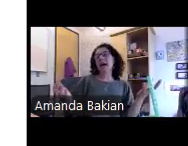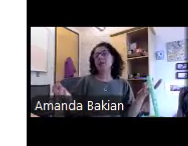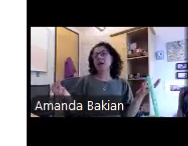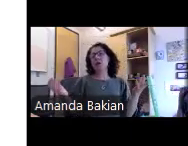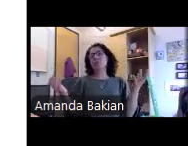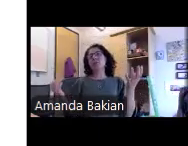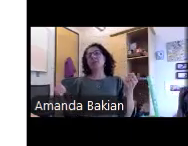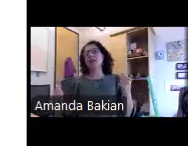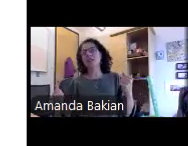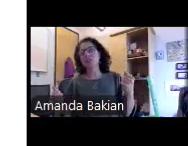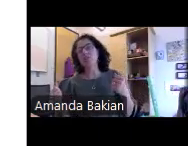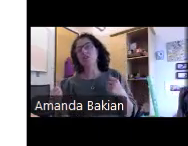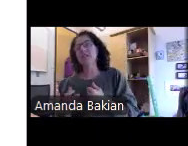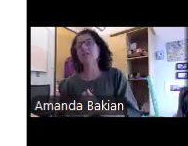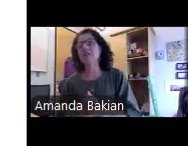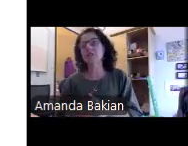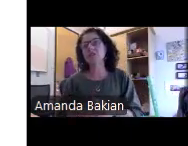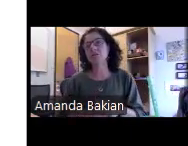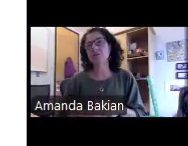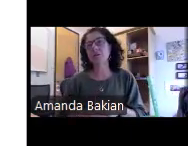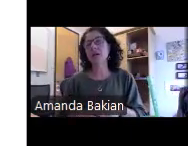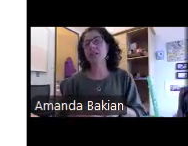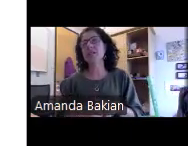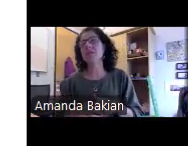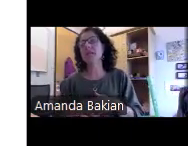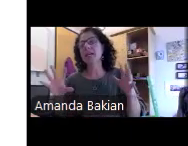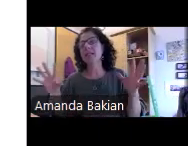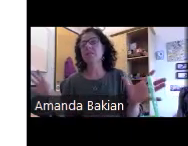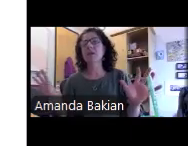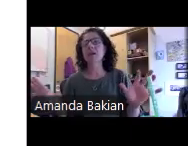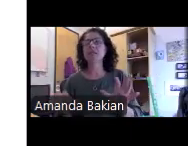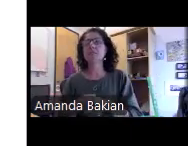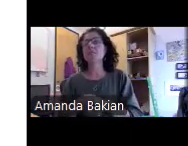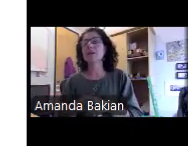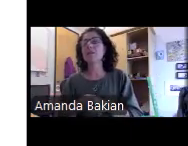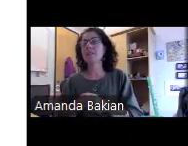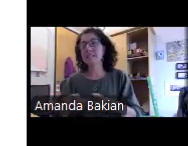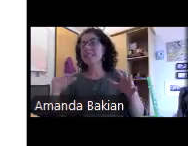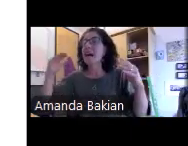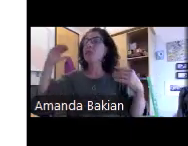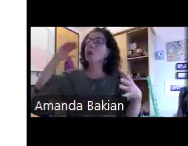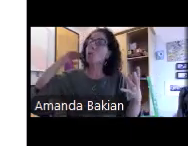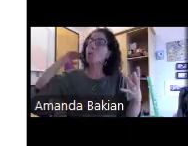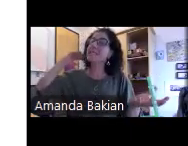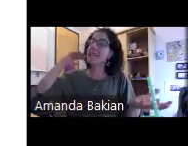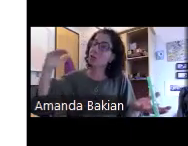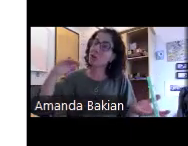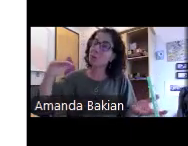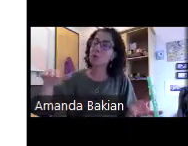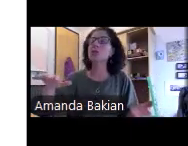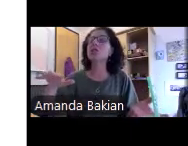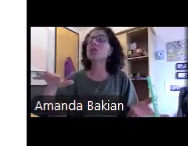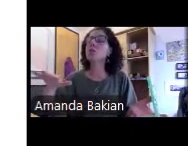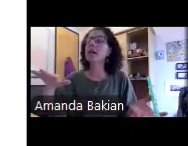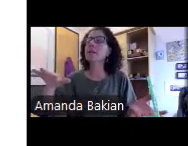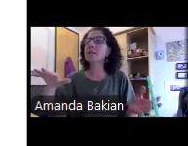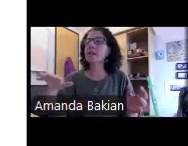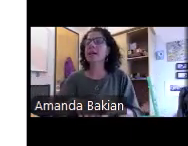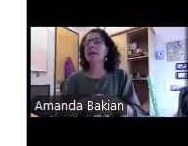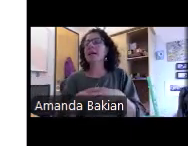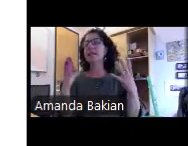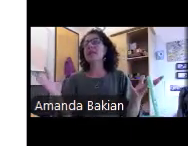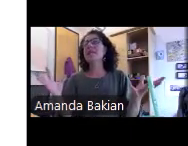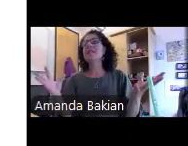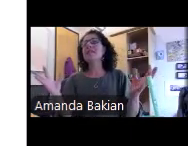the ADDM network methodology for identifying children with autism and estimating autism prevalence is now the gold standard approach in the